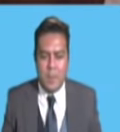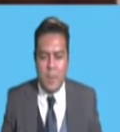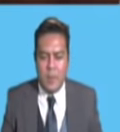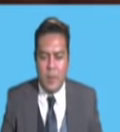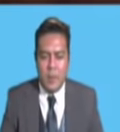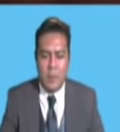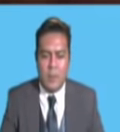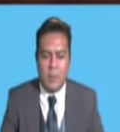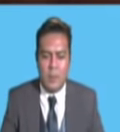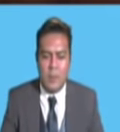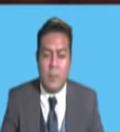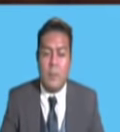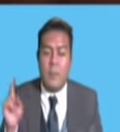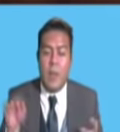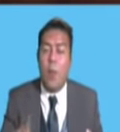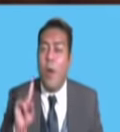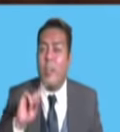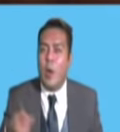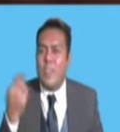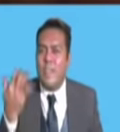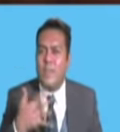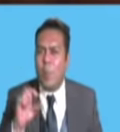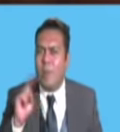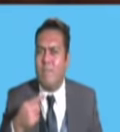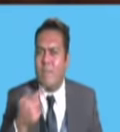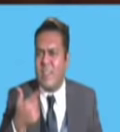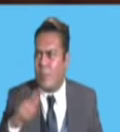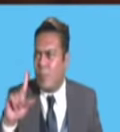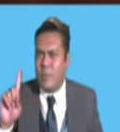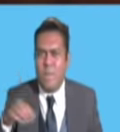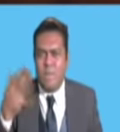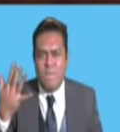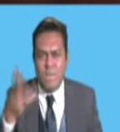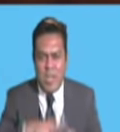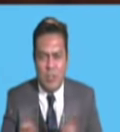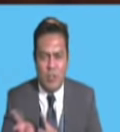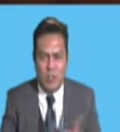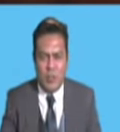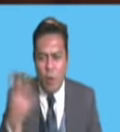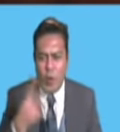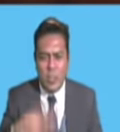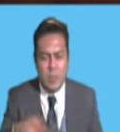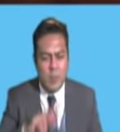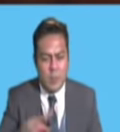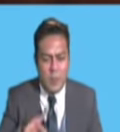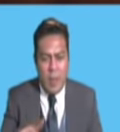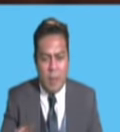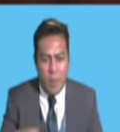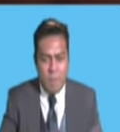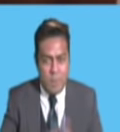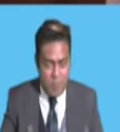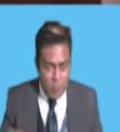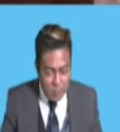Honorable Speaker, sir, there are 1,171 villages, 189 districts, and 14 provinces. The number of